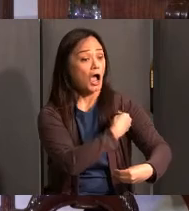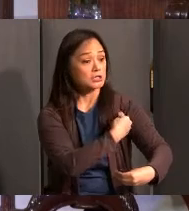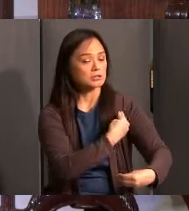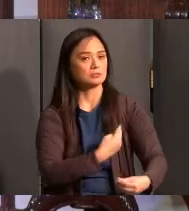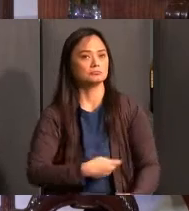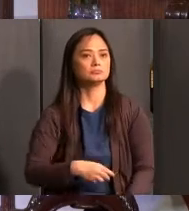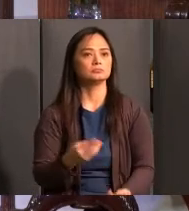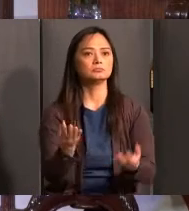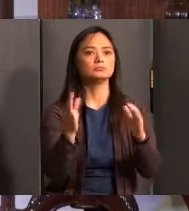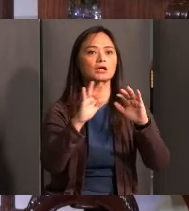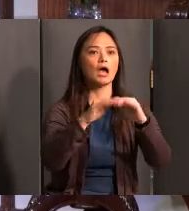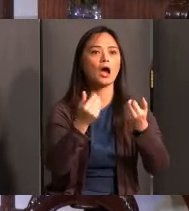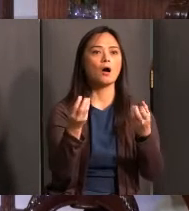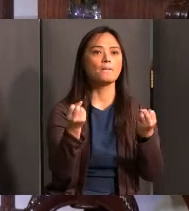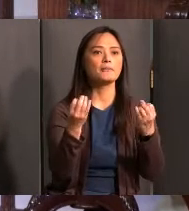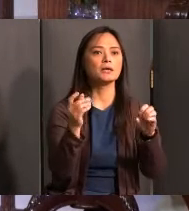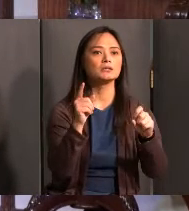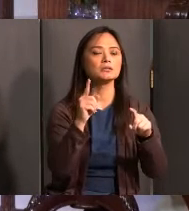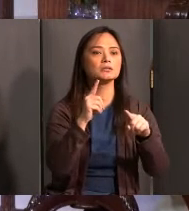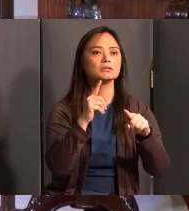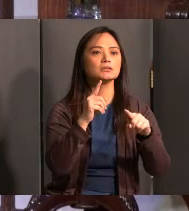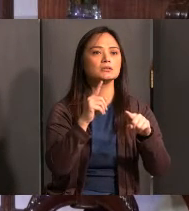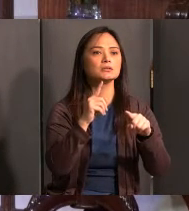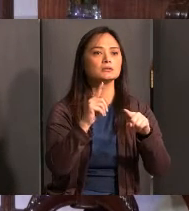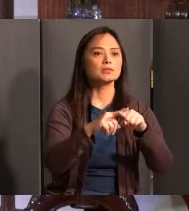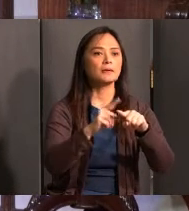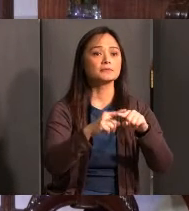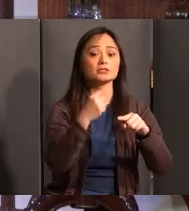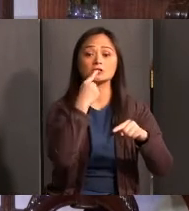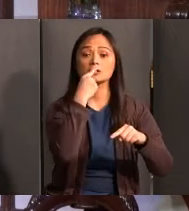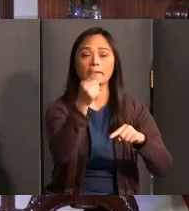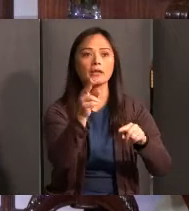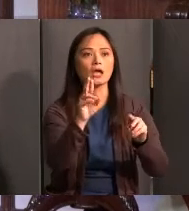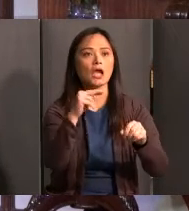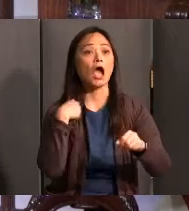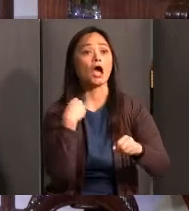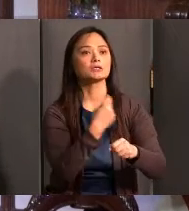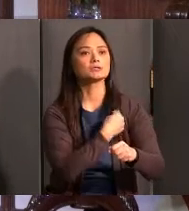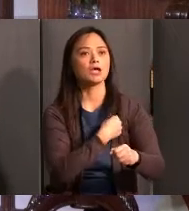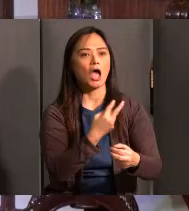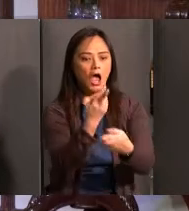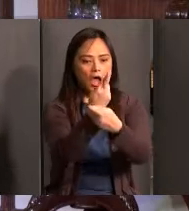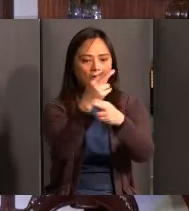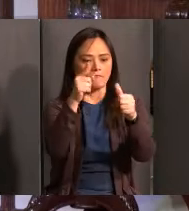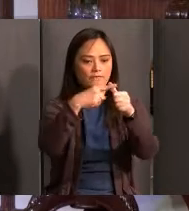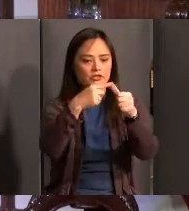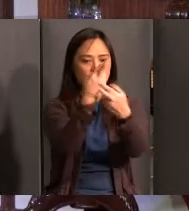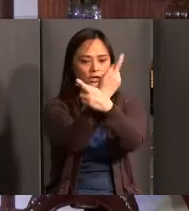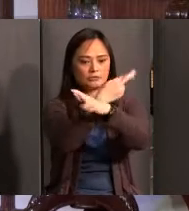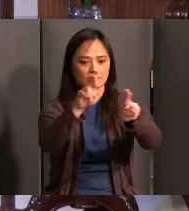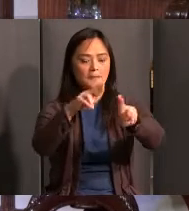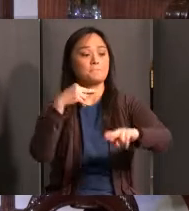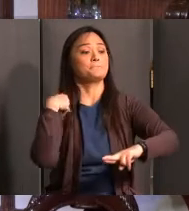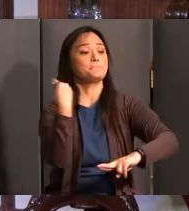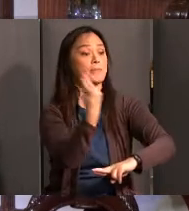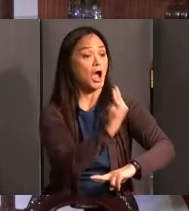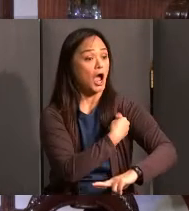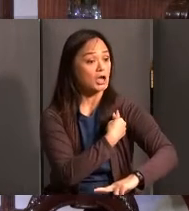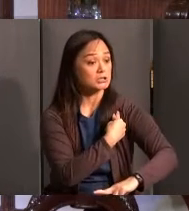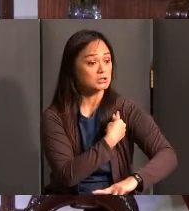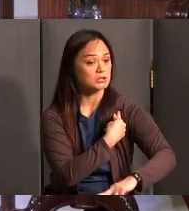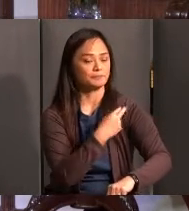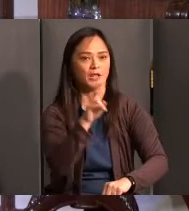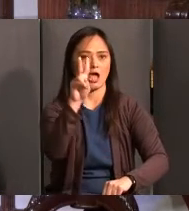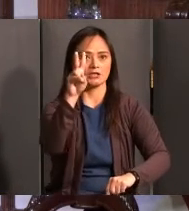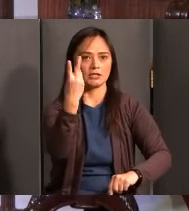us, that He might redeem us from all iniquity and purify